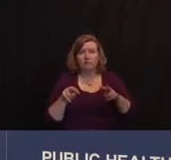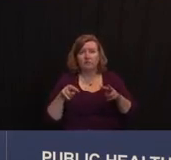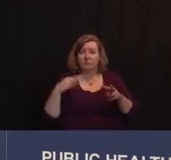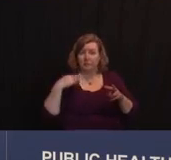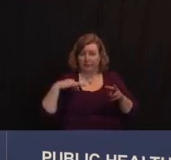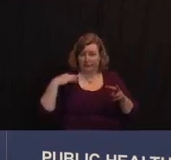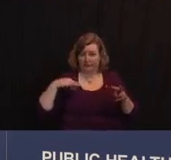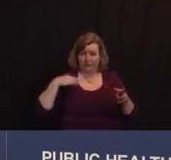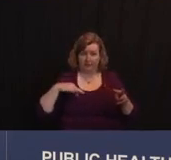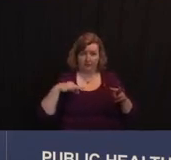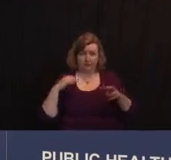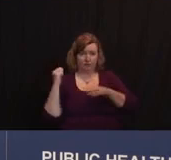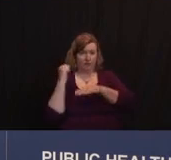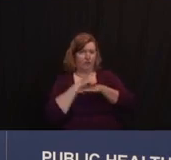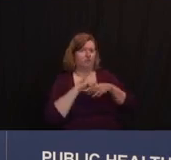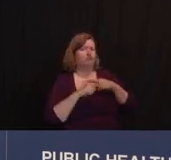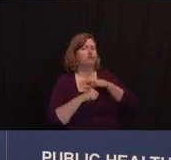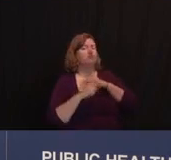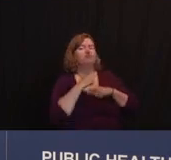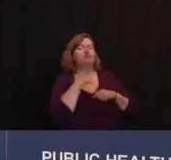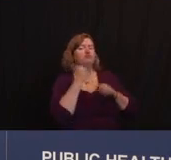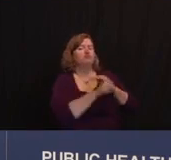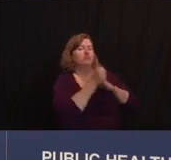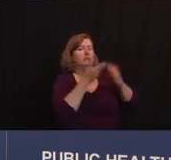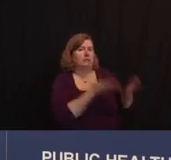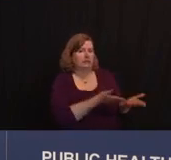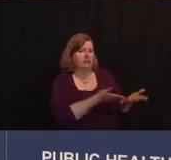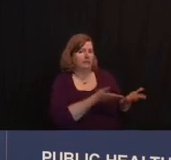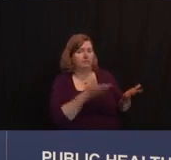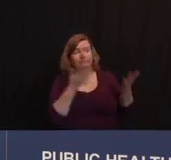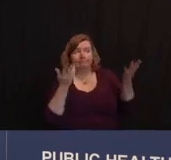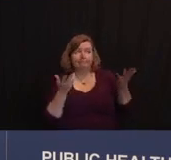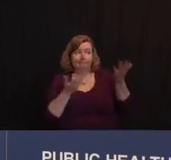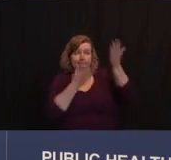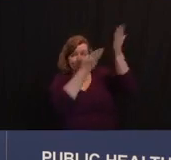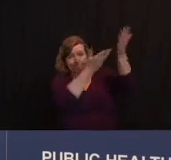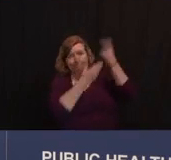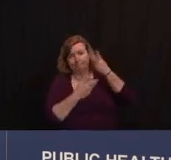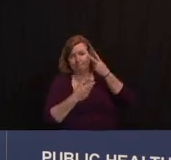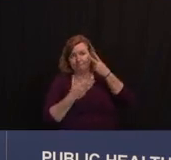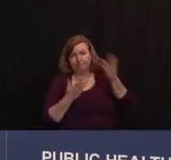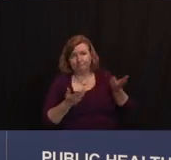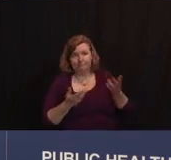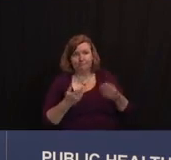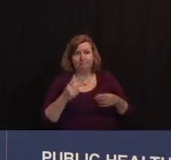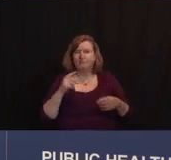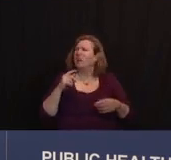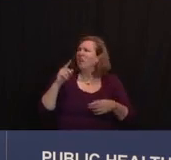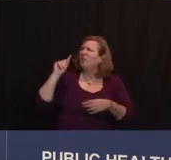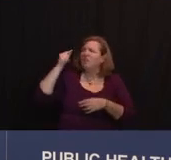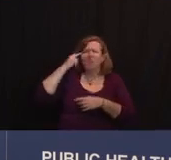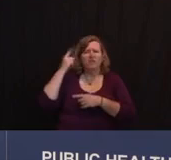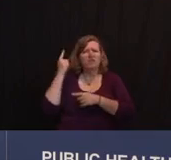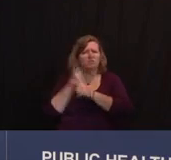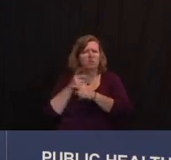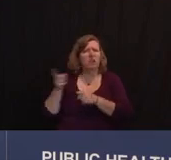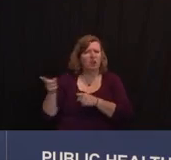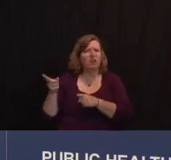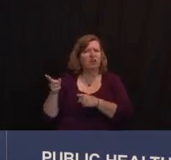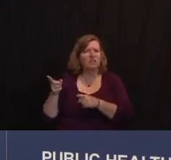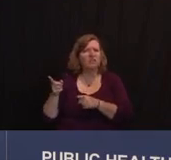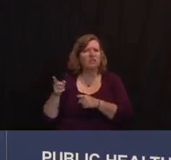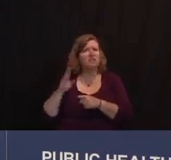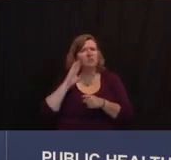can't tell you what the ACIP is going to recommend today. I think, Governor, you're probably on the mark. If I had to bet on it, I would think that they're going